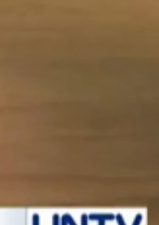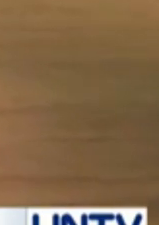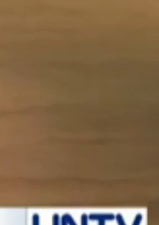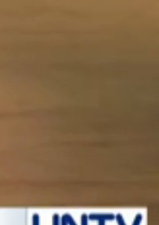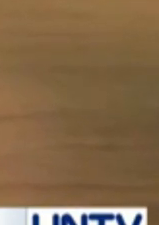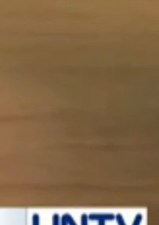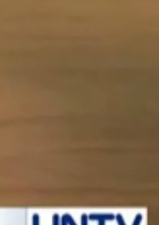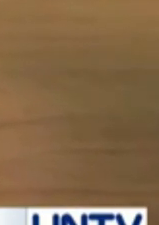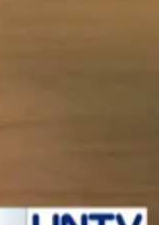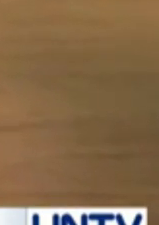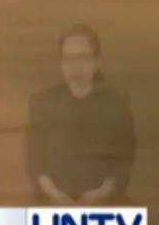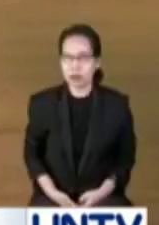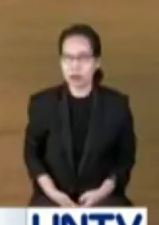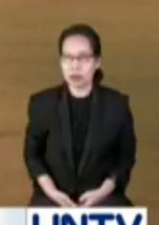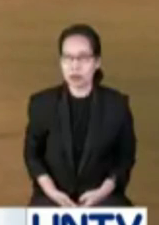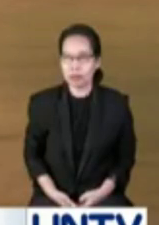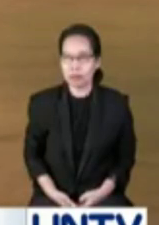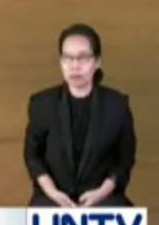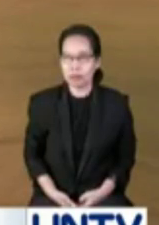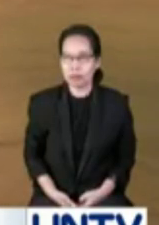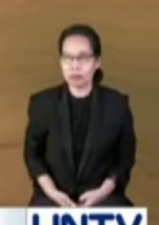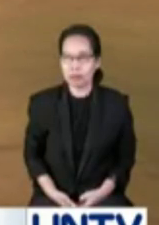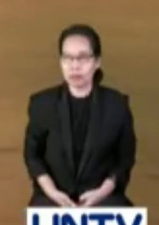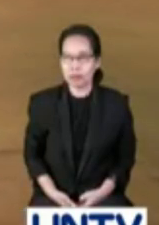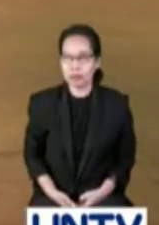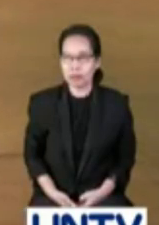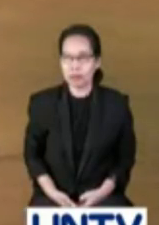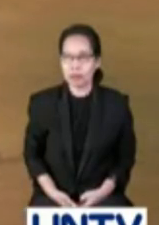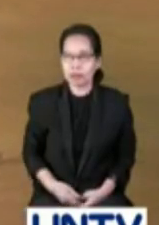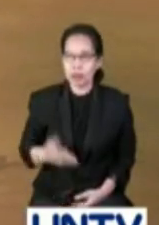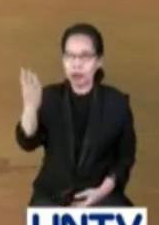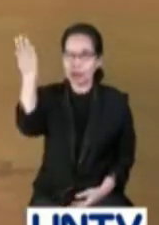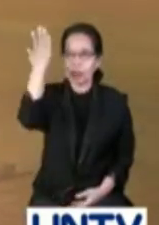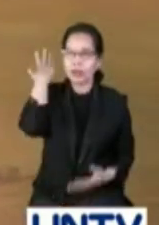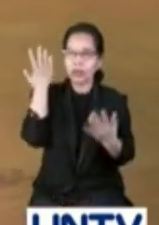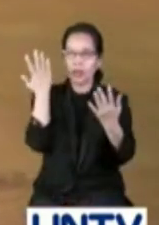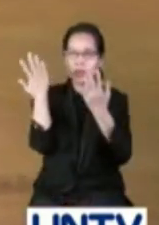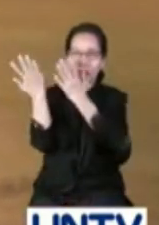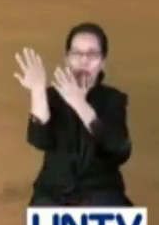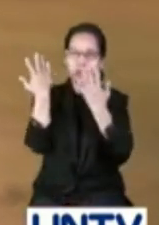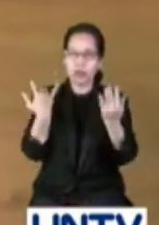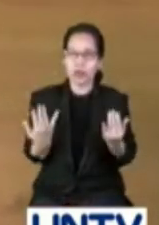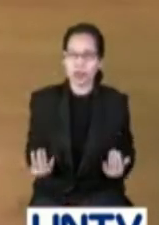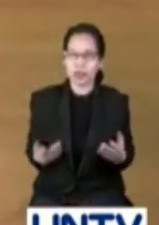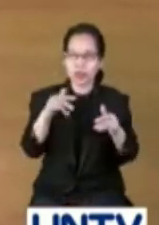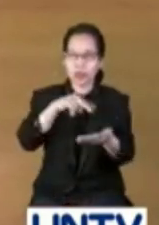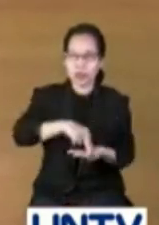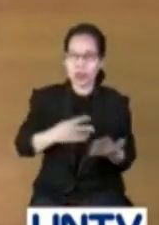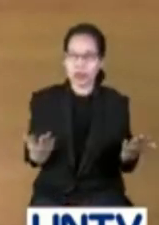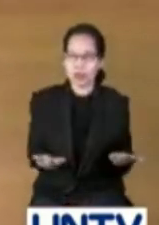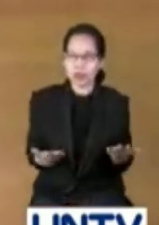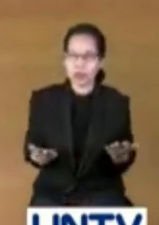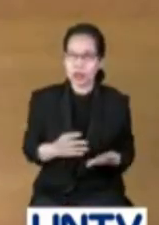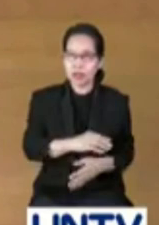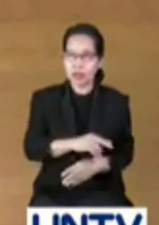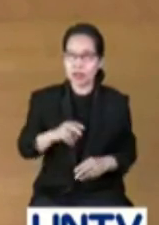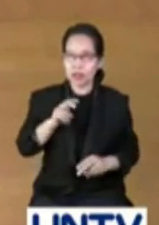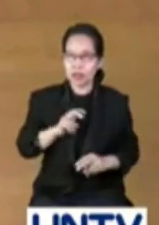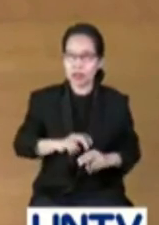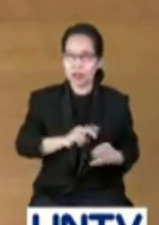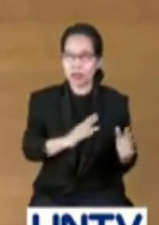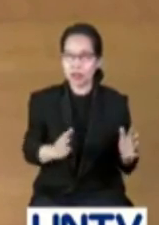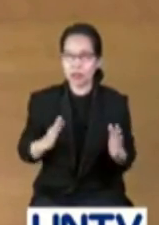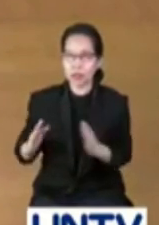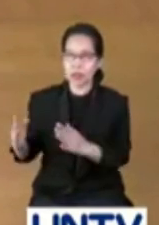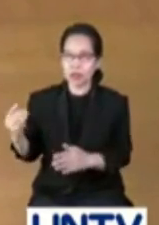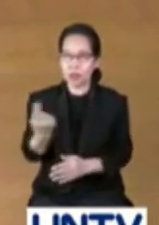lahat. 1 year ago today, I stood here before you, setting forth the plans that we have to improve